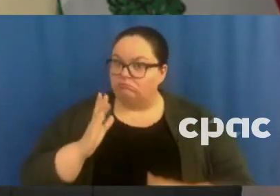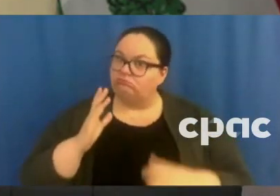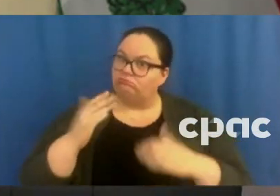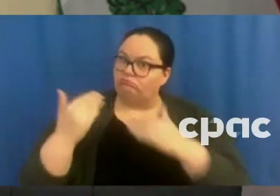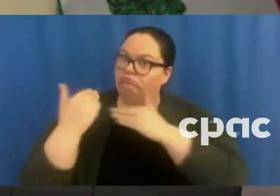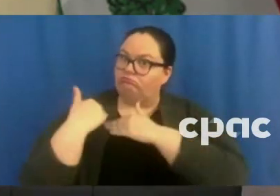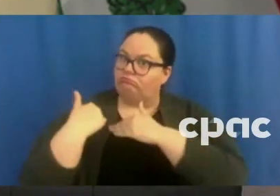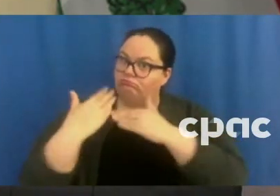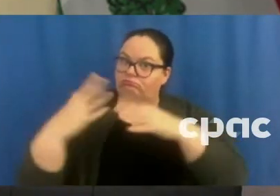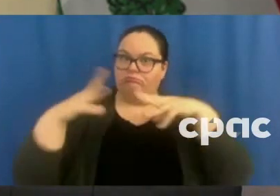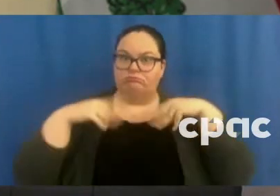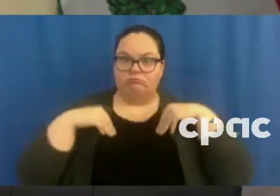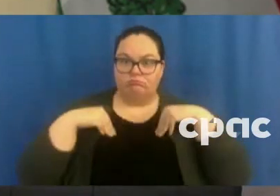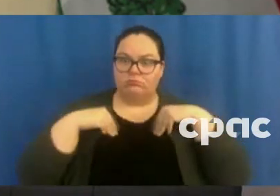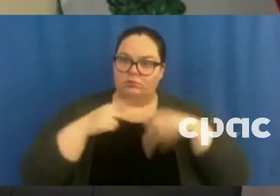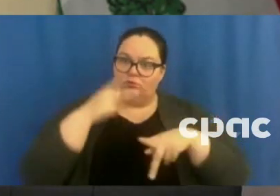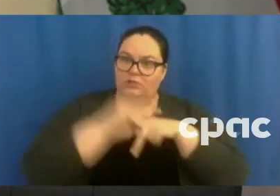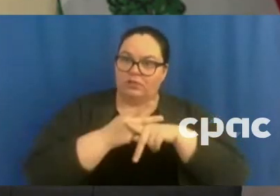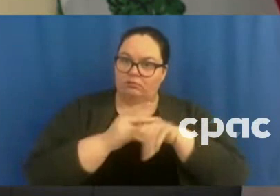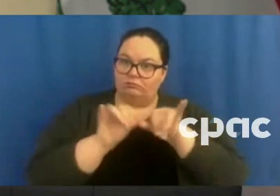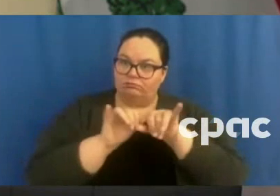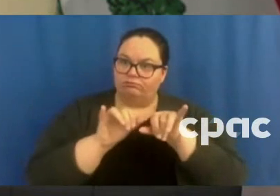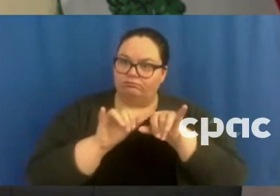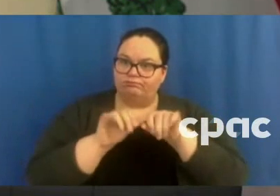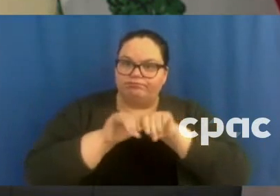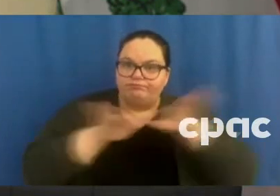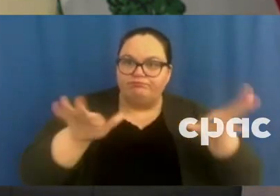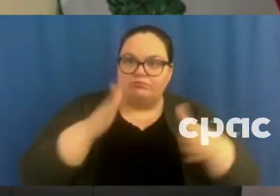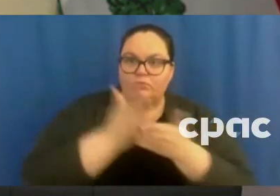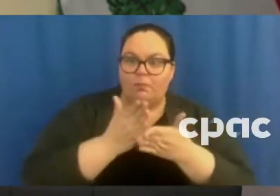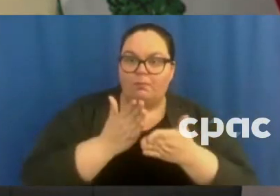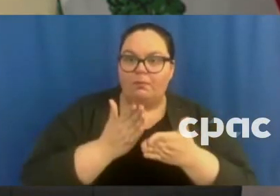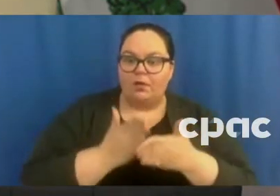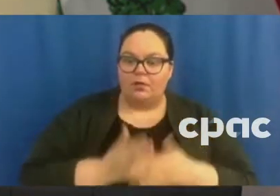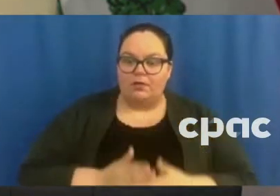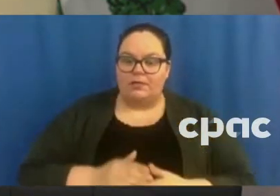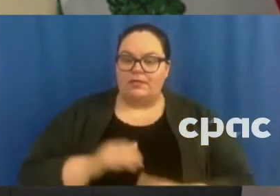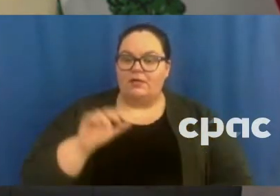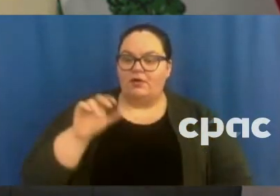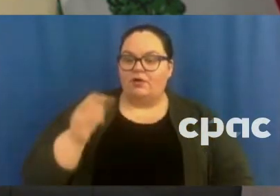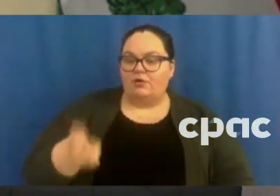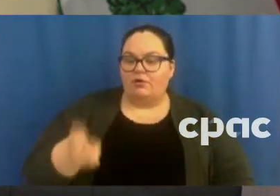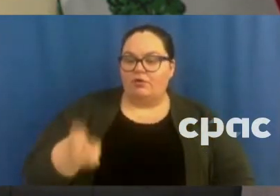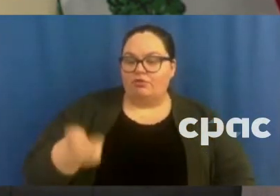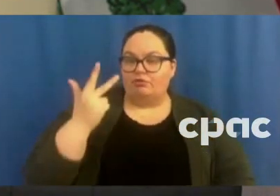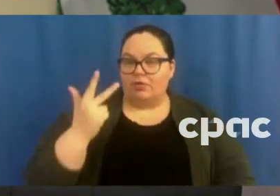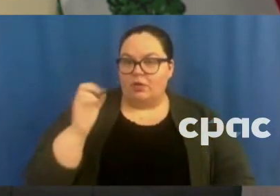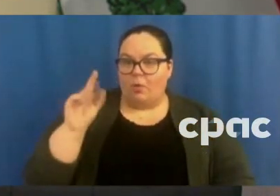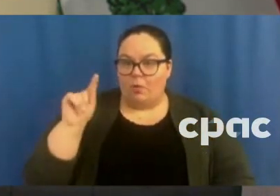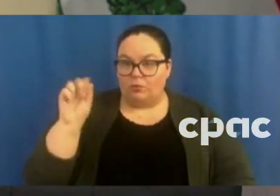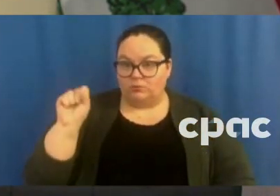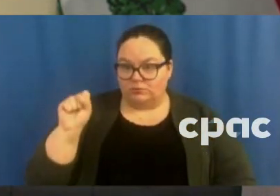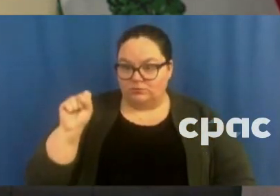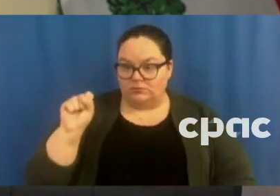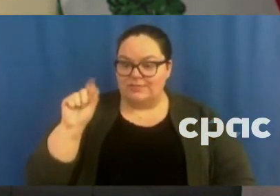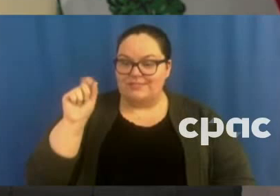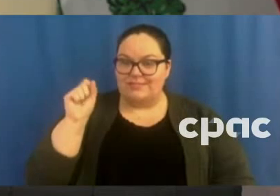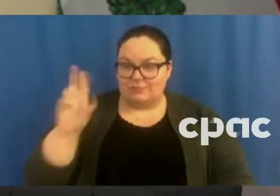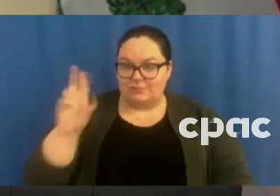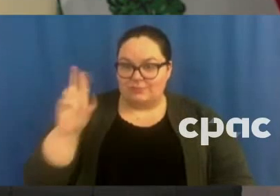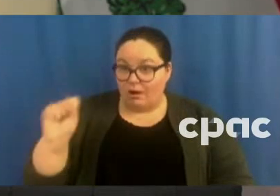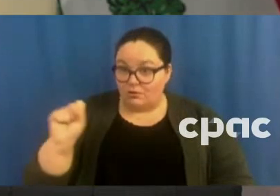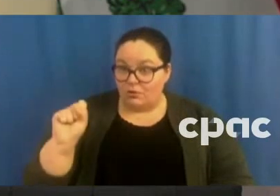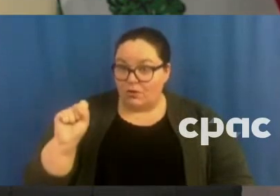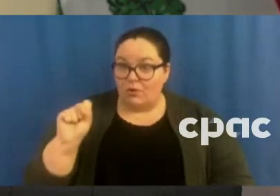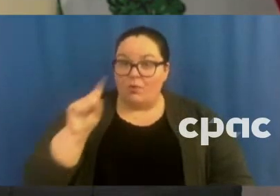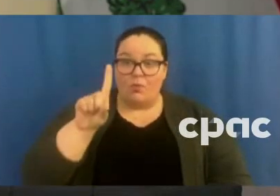outbreak as quickly as possible. At the Three Oaks Senior High School asymptomatic clinic, we've tested over 880 Islanders